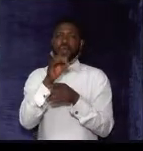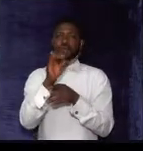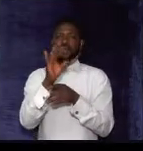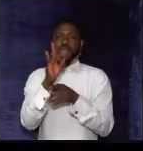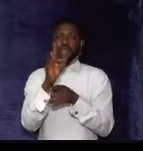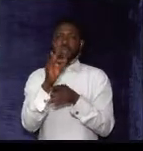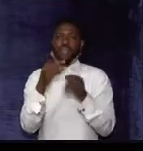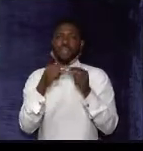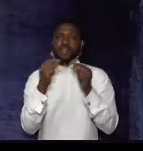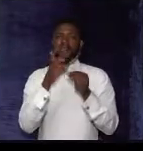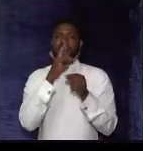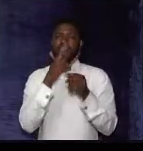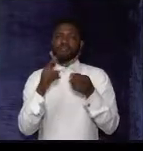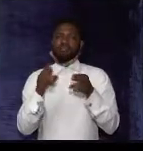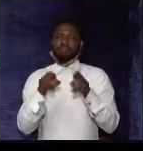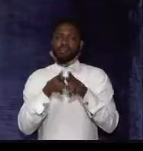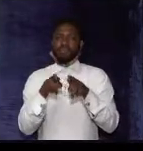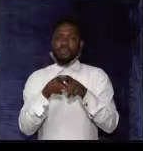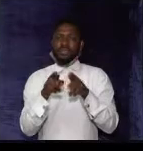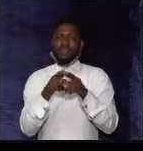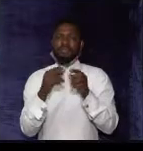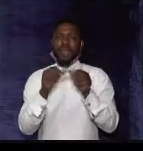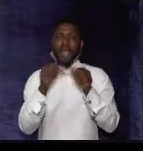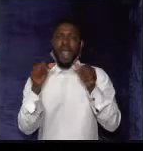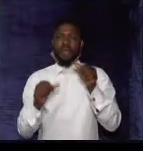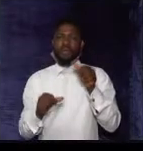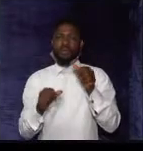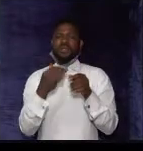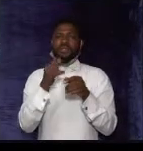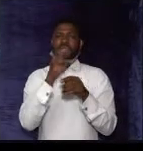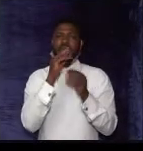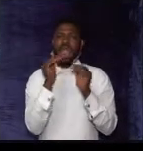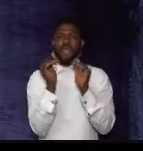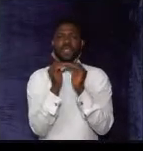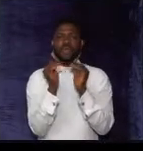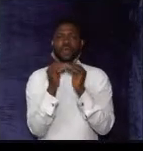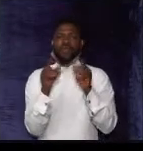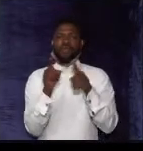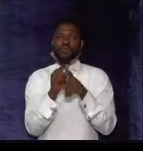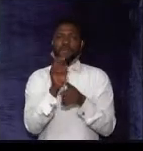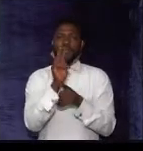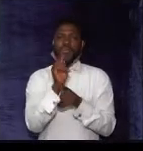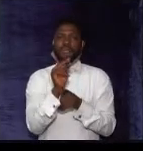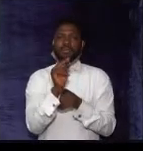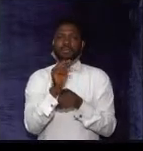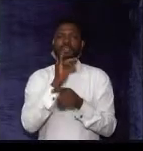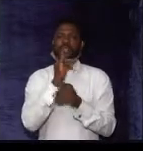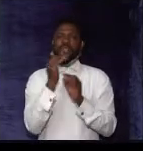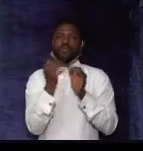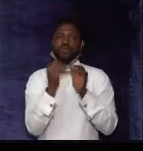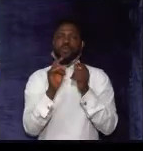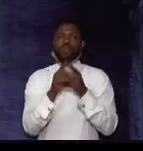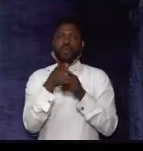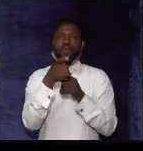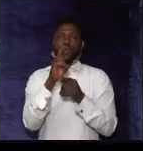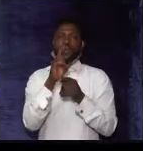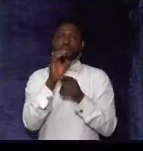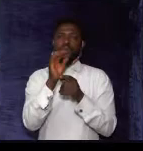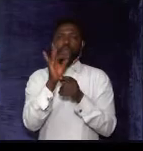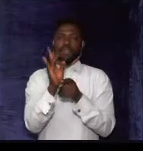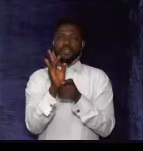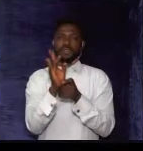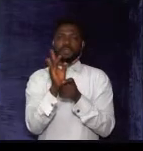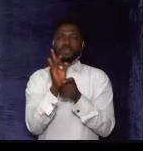N and 108 degrees are corresponding angles, and that means that they are equal. So N is equal